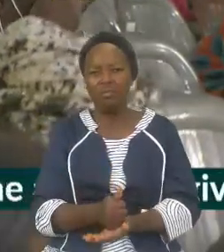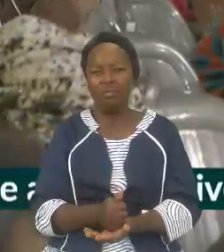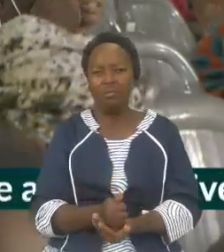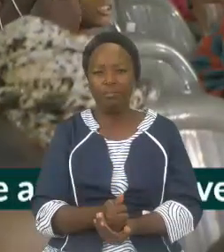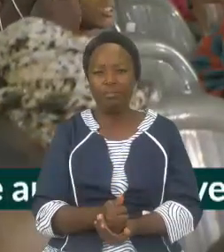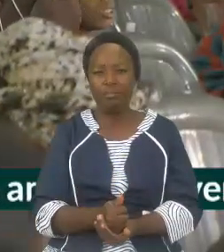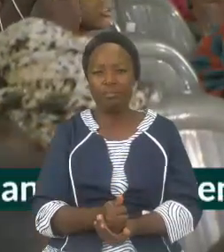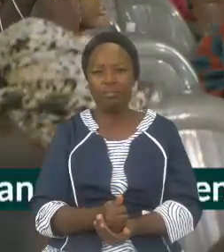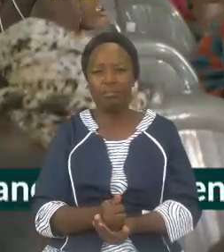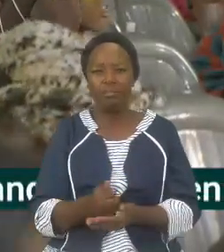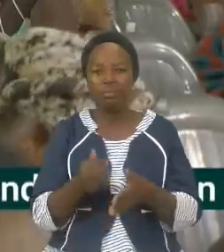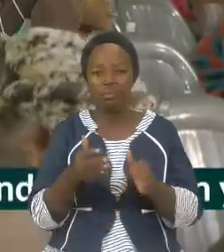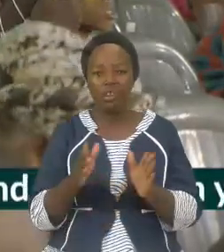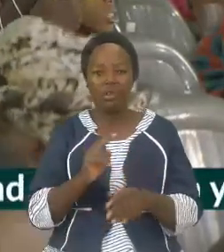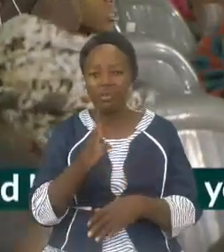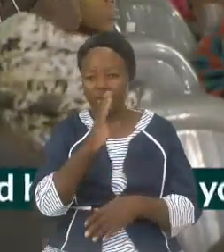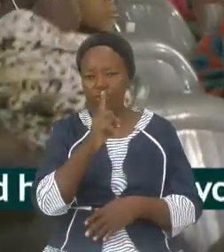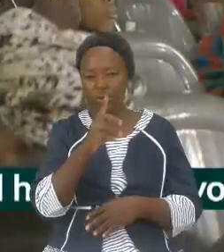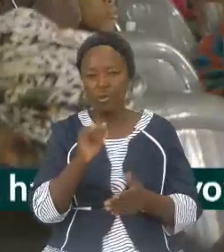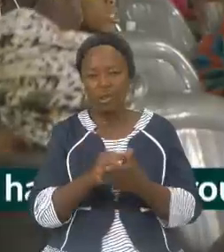Please, let's ensure we attend to everyone.